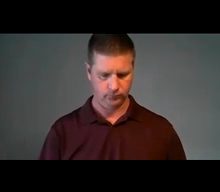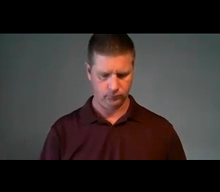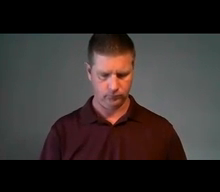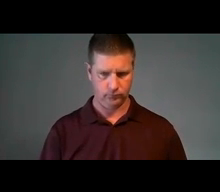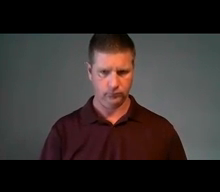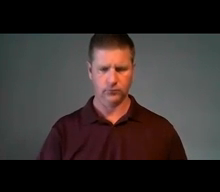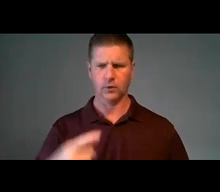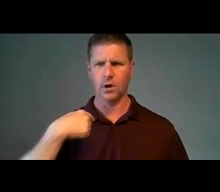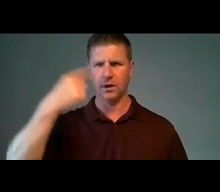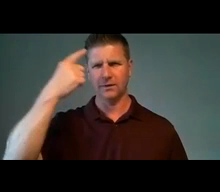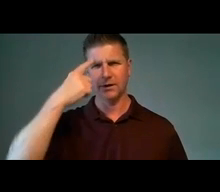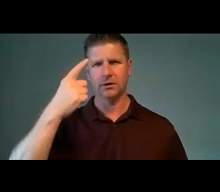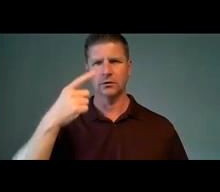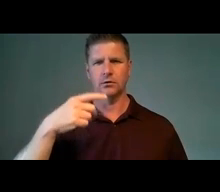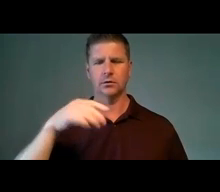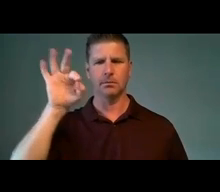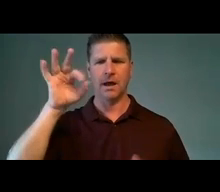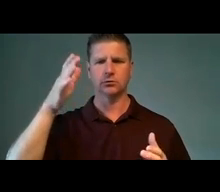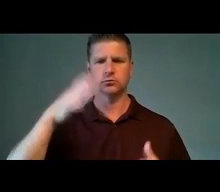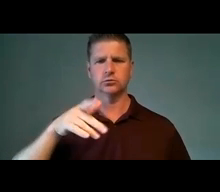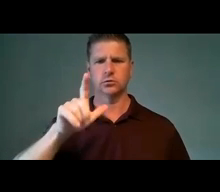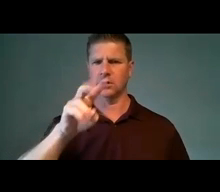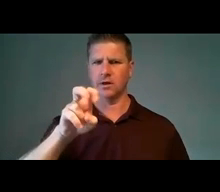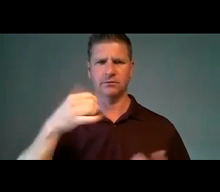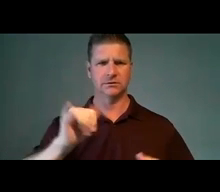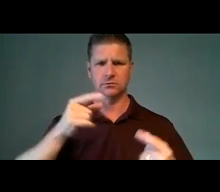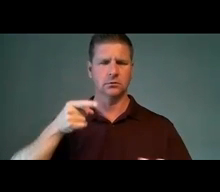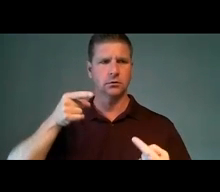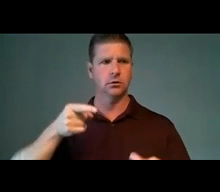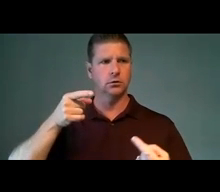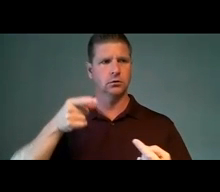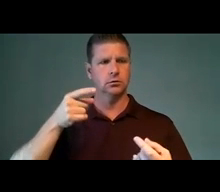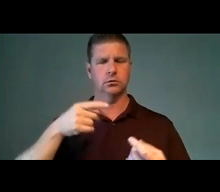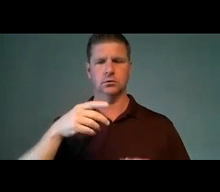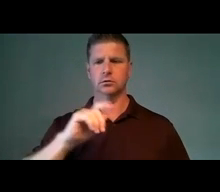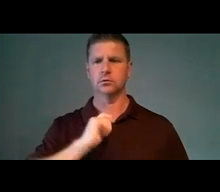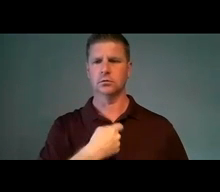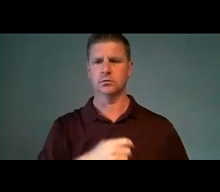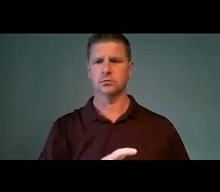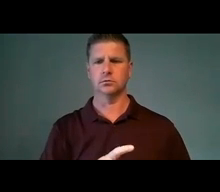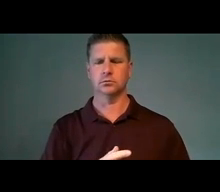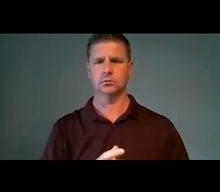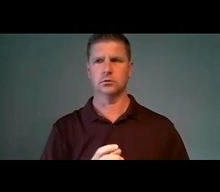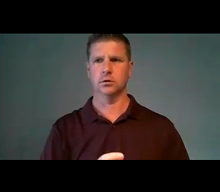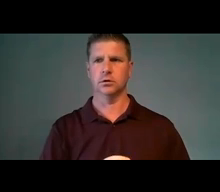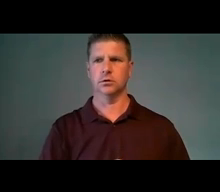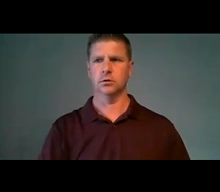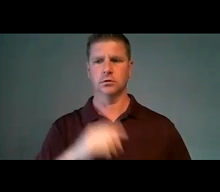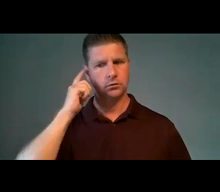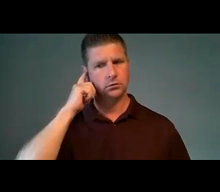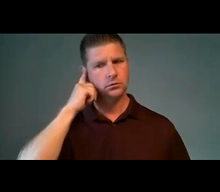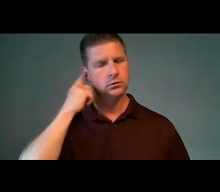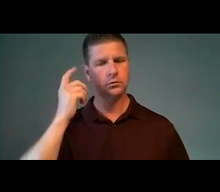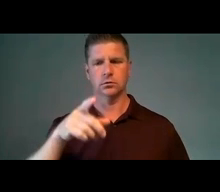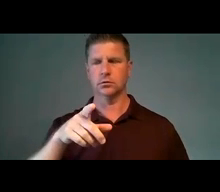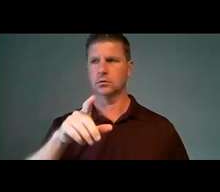I believe Pastor Love is still having some difficulty getting unmuted. Adelaide is trying to help